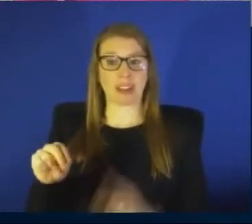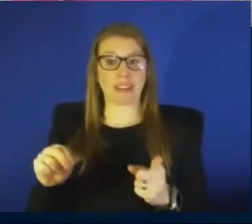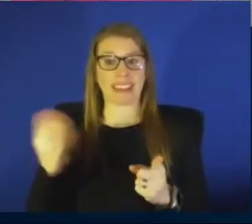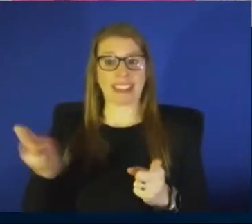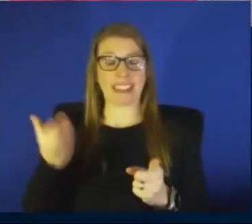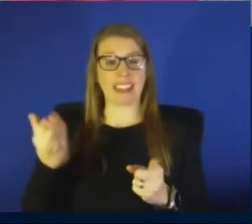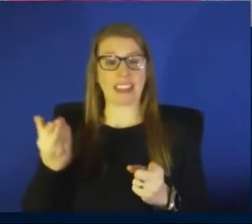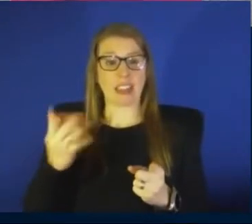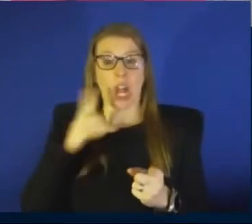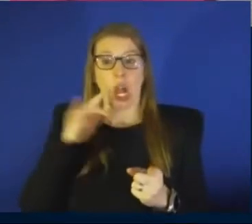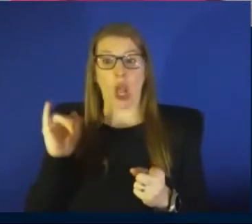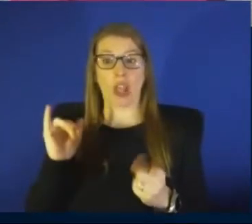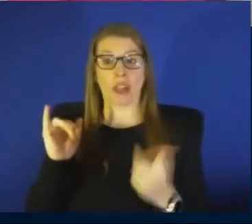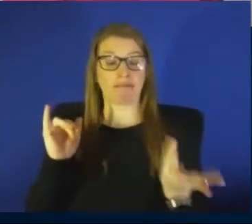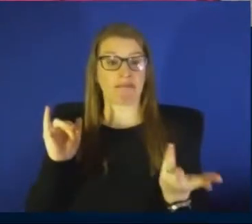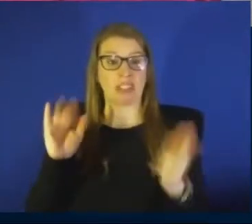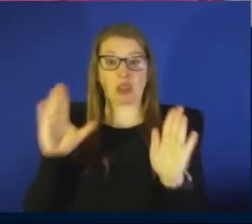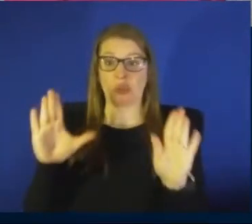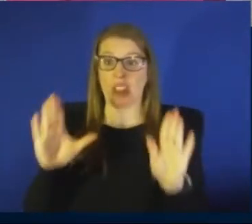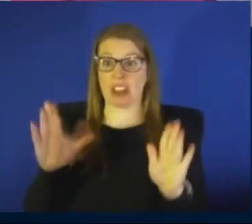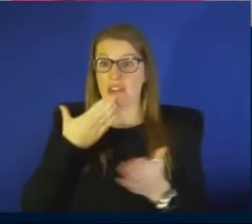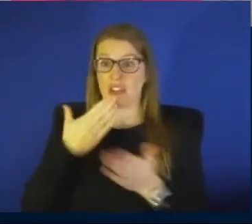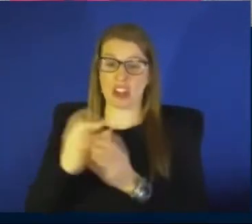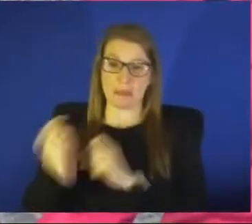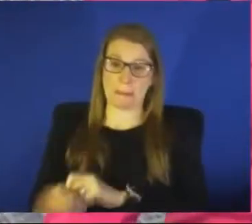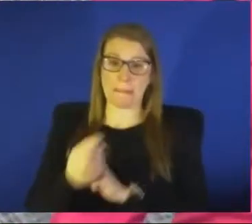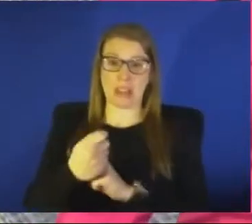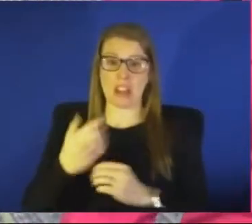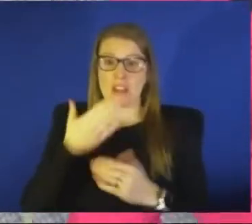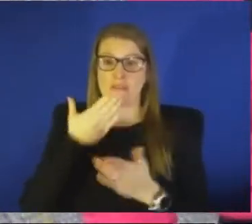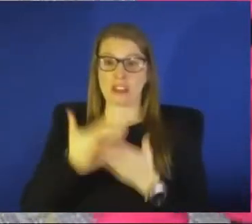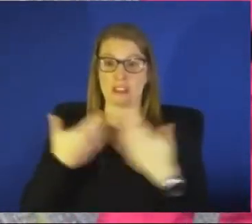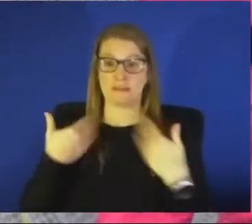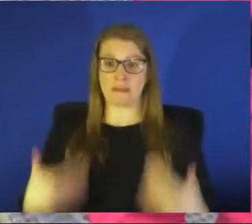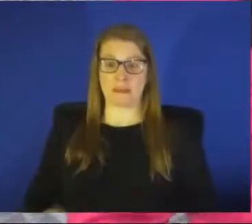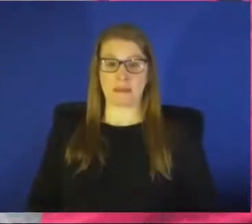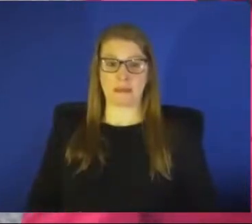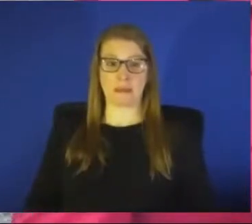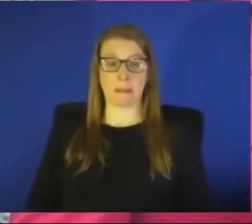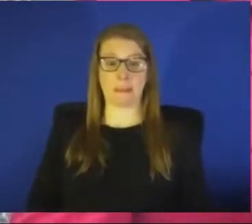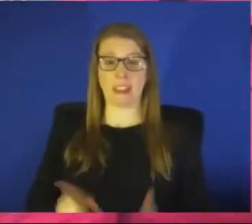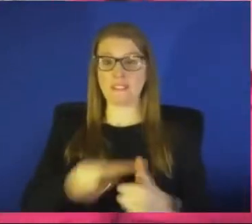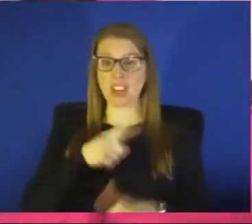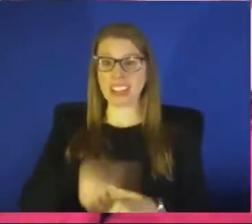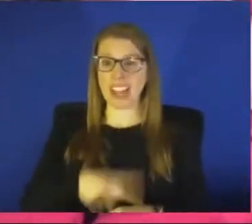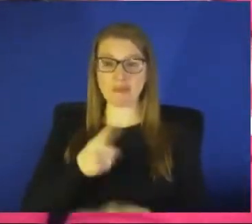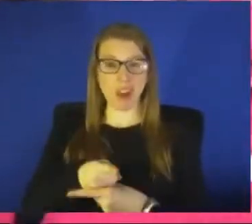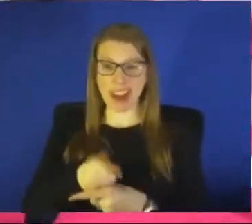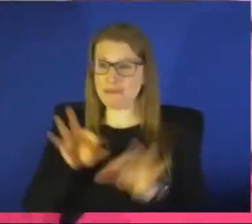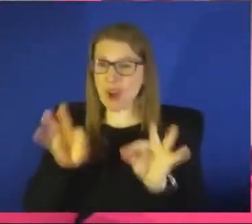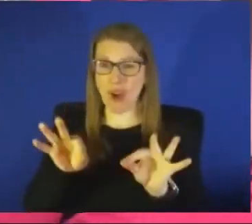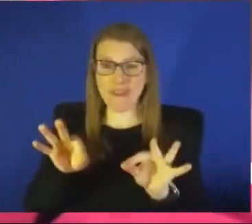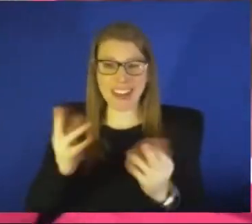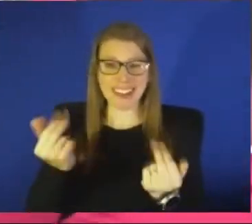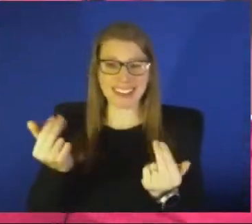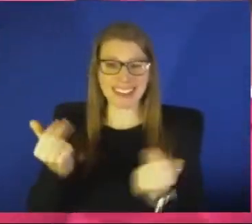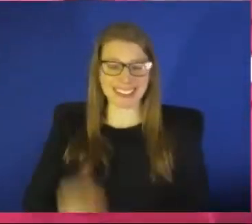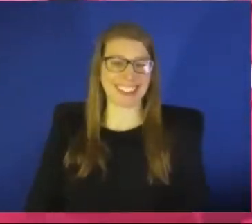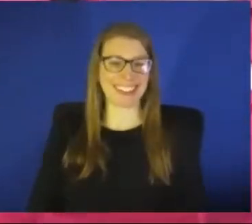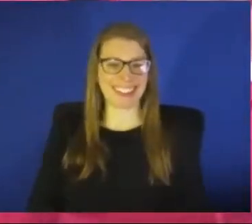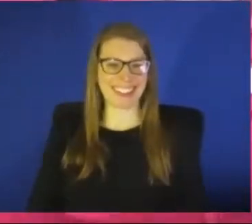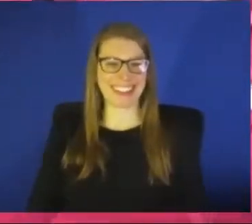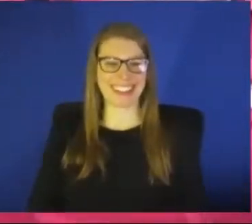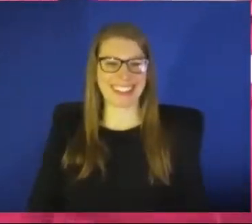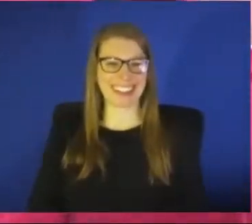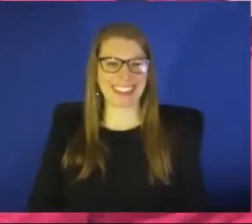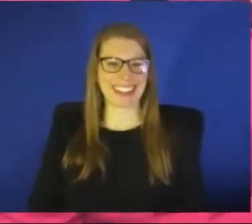a good strike, good posture, and good movement through the ball. First time doing it, right? Yeah. That was perfect. Yeah, perfect. Okay, so let's talk a little bit